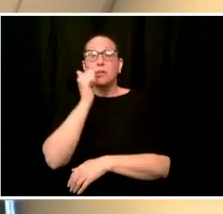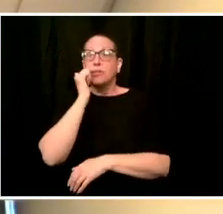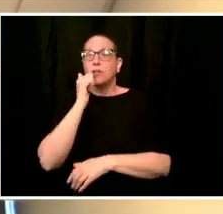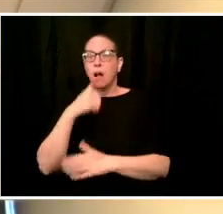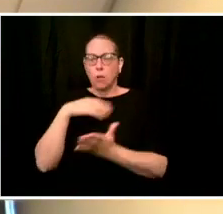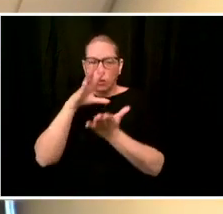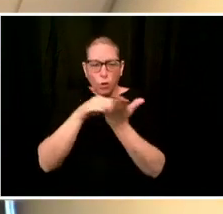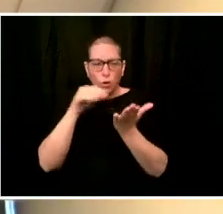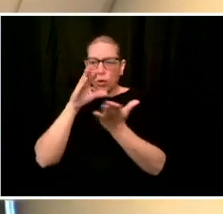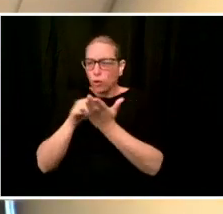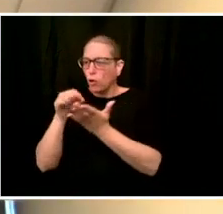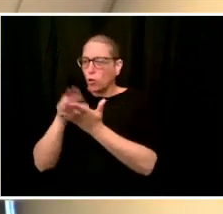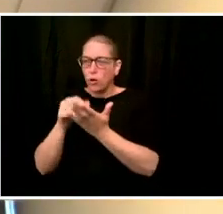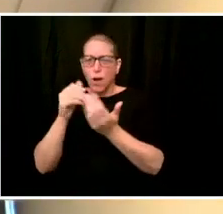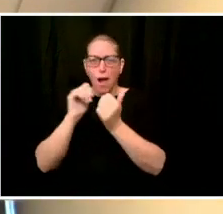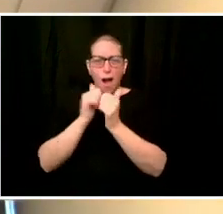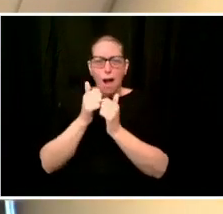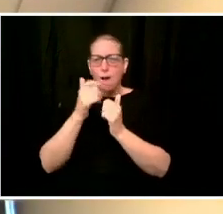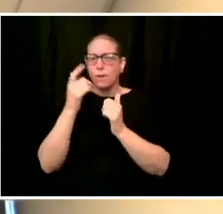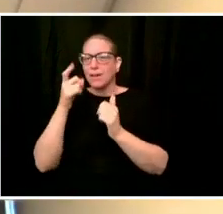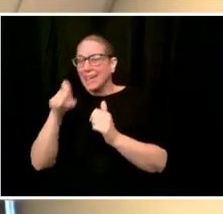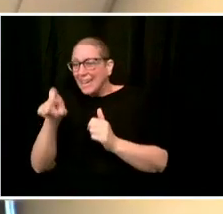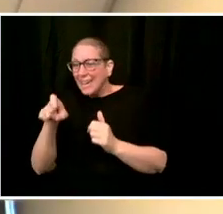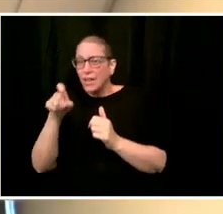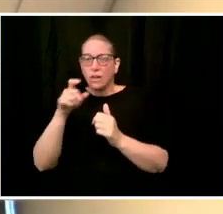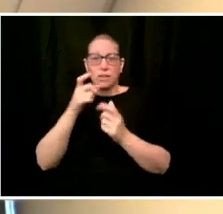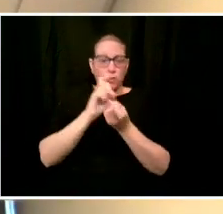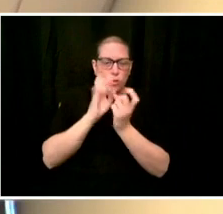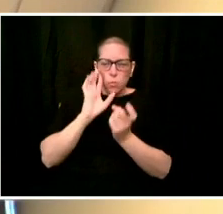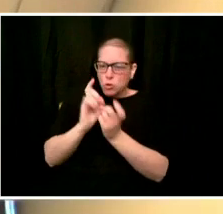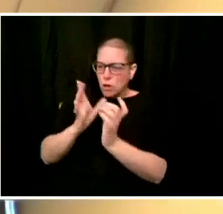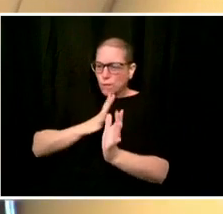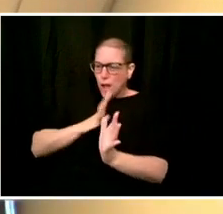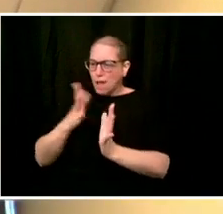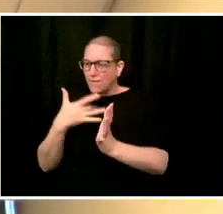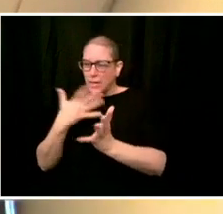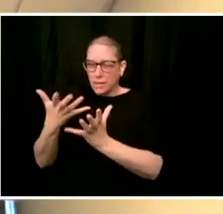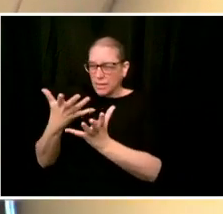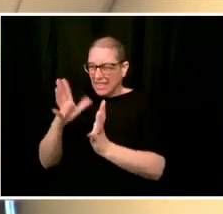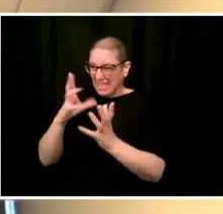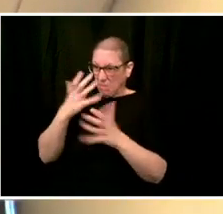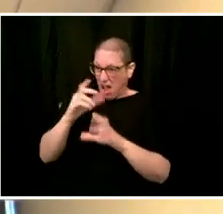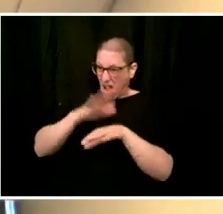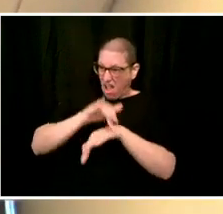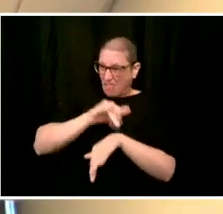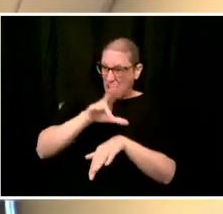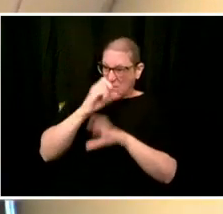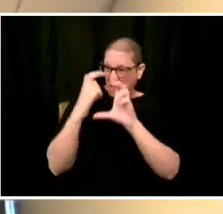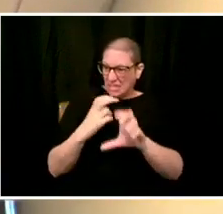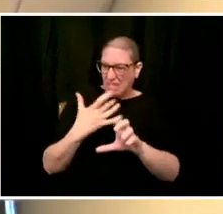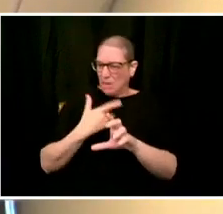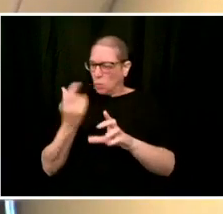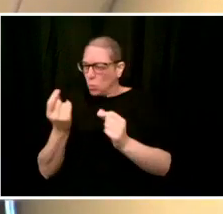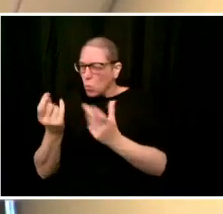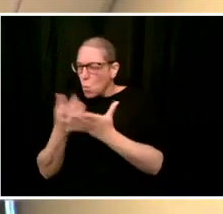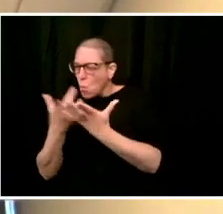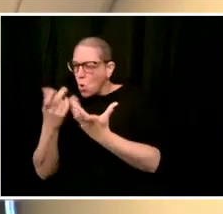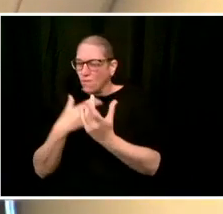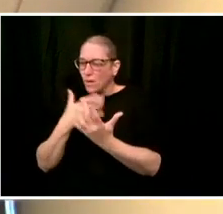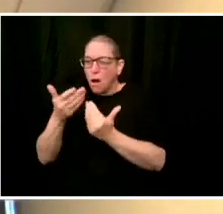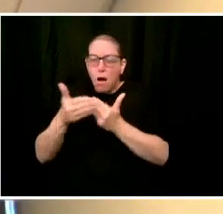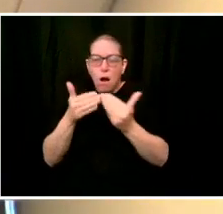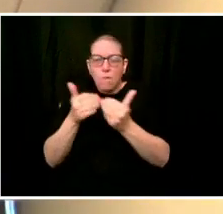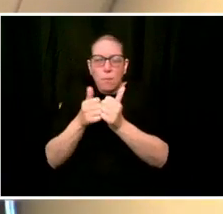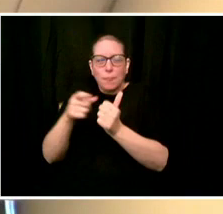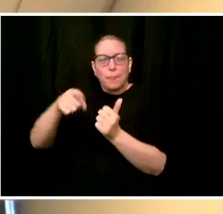of days and just a couple of minutes ago, when we get a few days further, we think we'll be able to have a broader